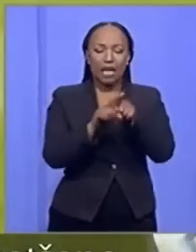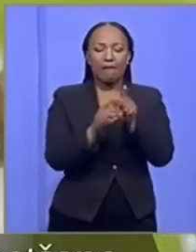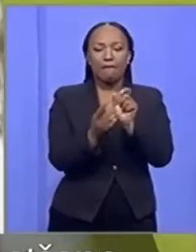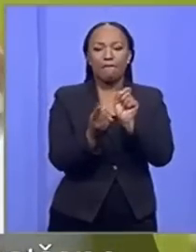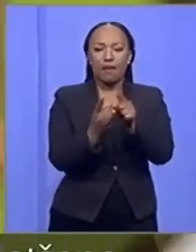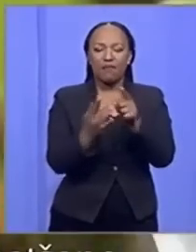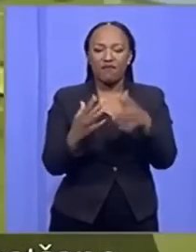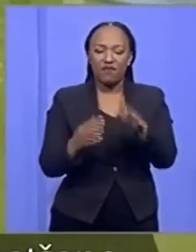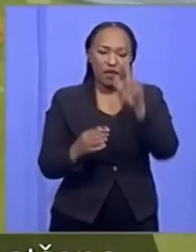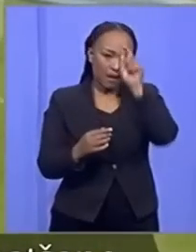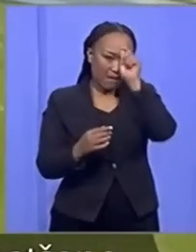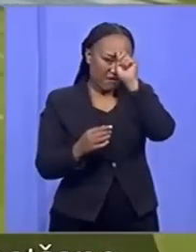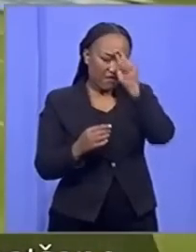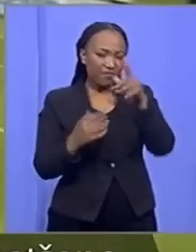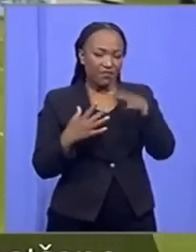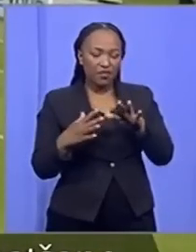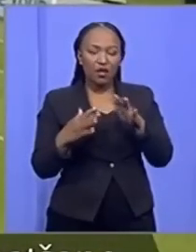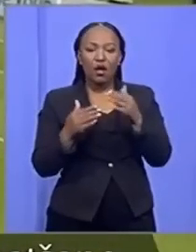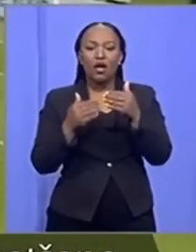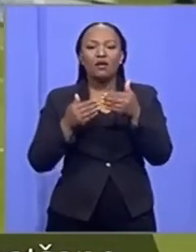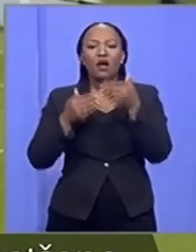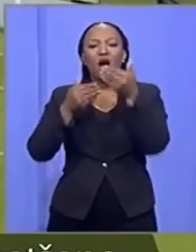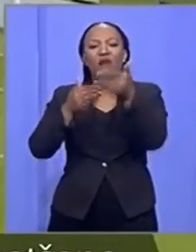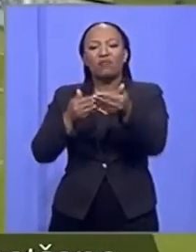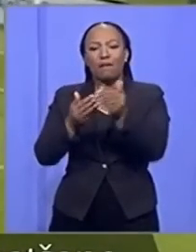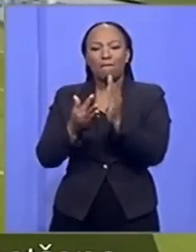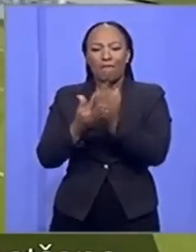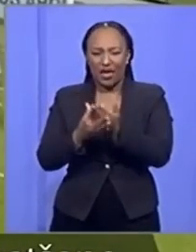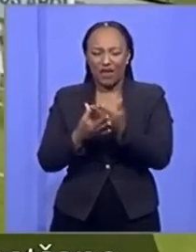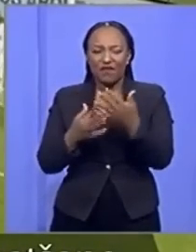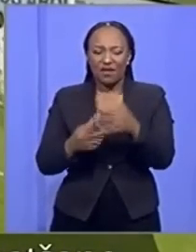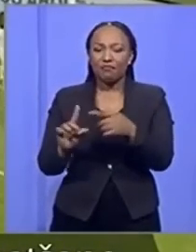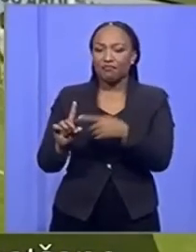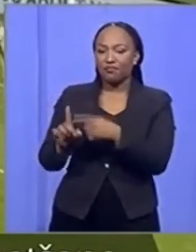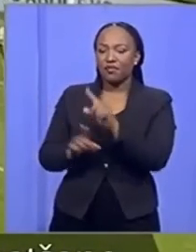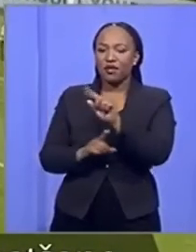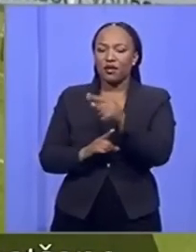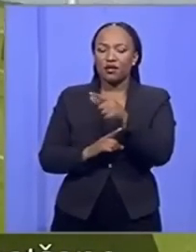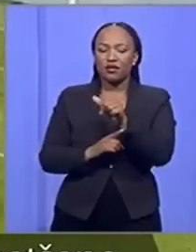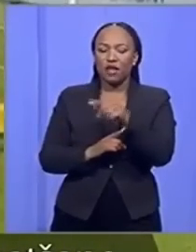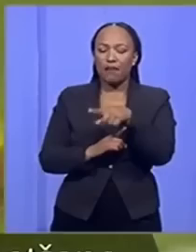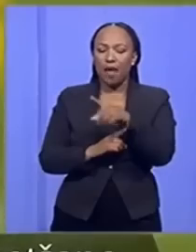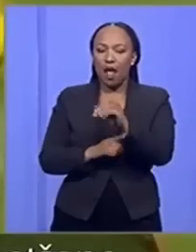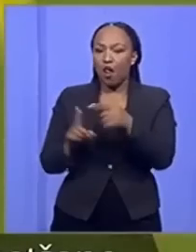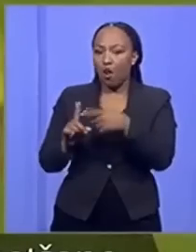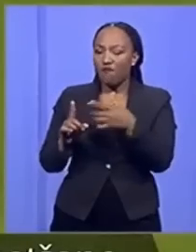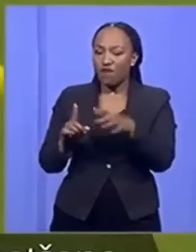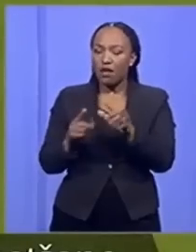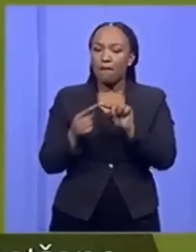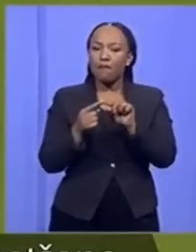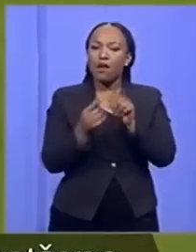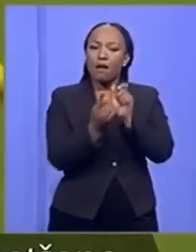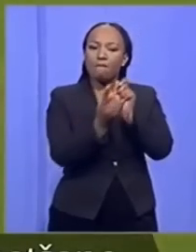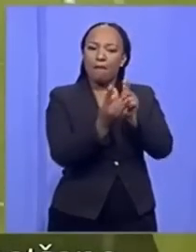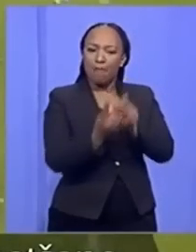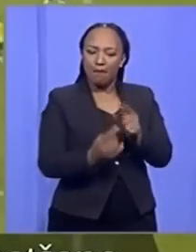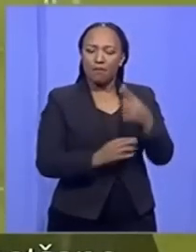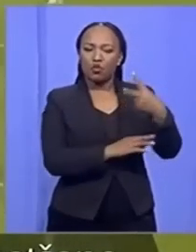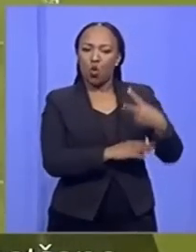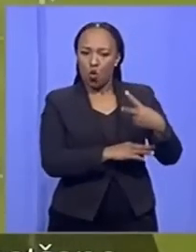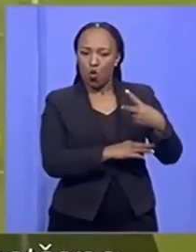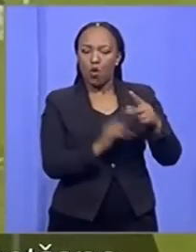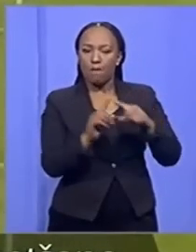be e kaonafetše karolong ya bobedi ka ge Thapelo Morena a kgonne go nwesha dino tše 2 le ge sehlopha sa gagwe